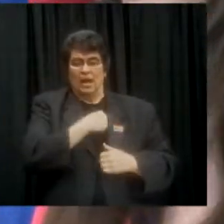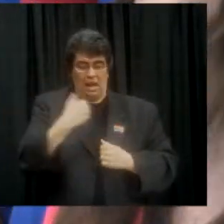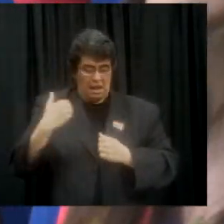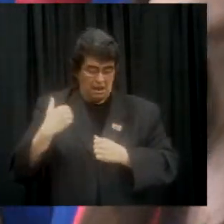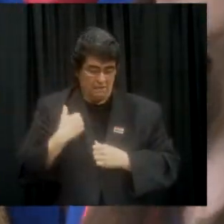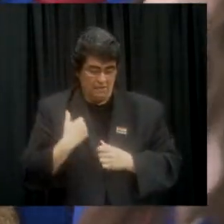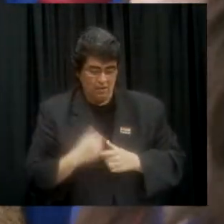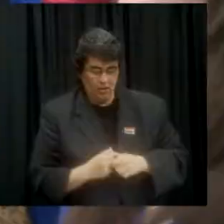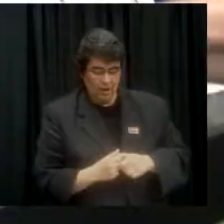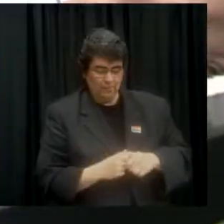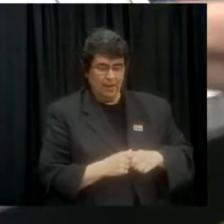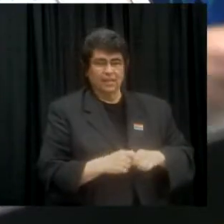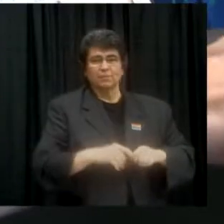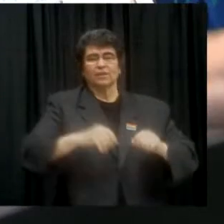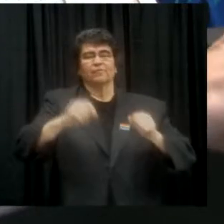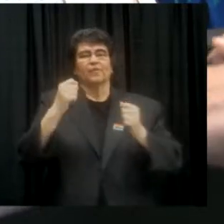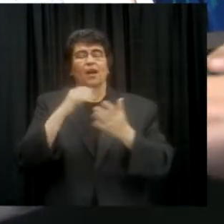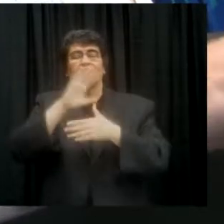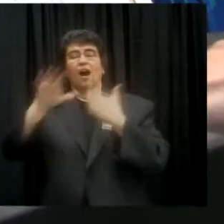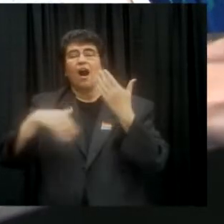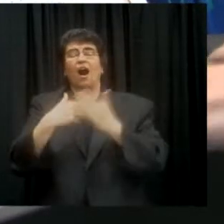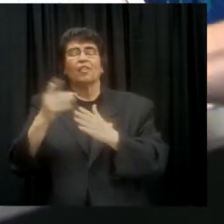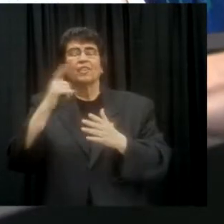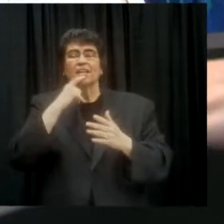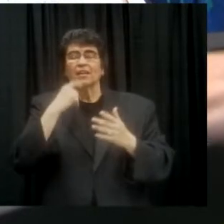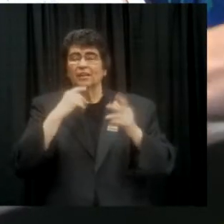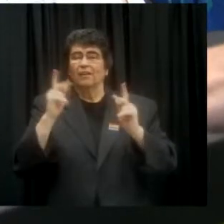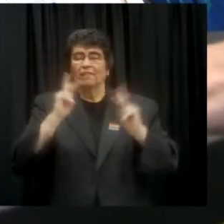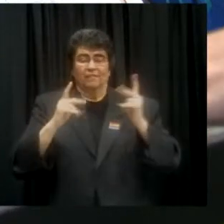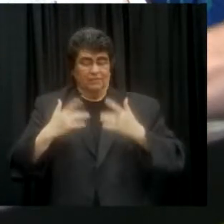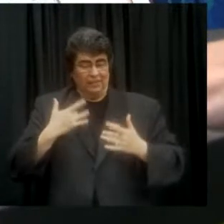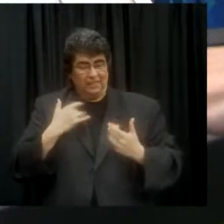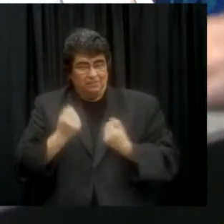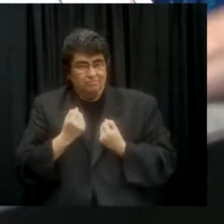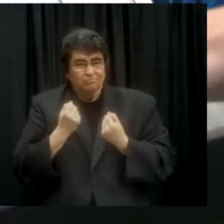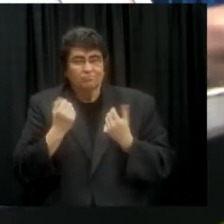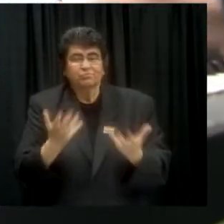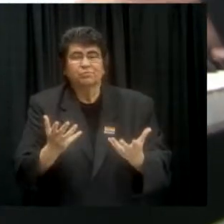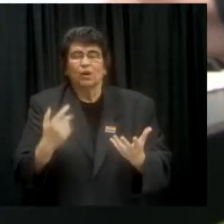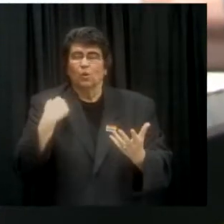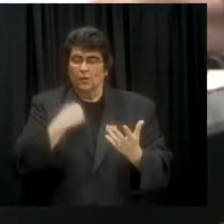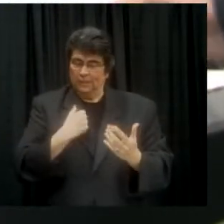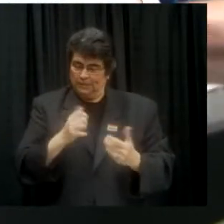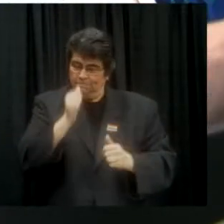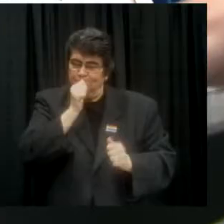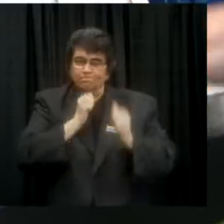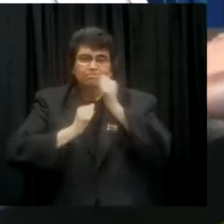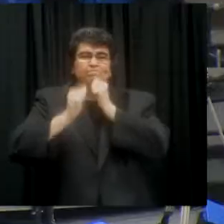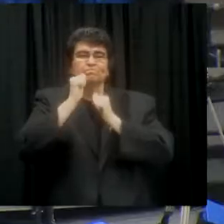of a long jump. And all I can do when the tanks run dry,